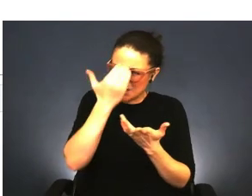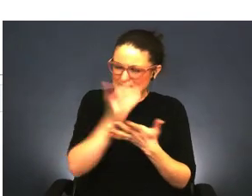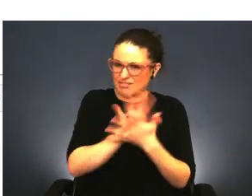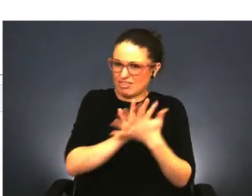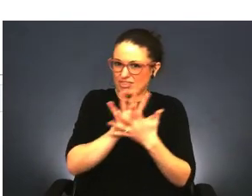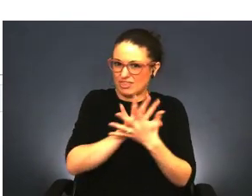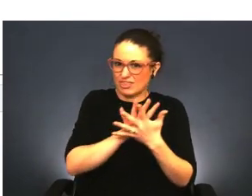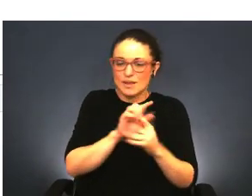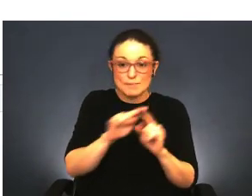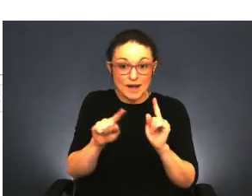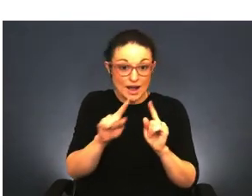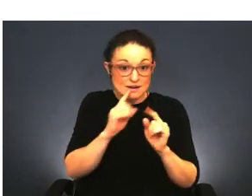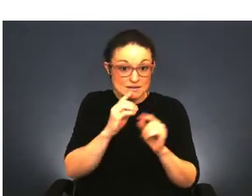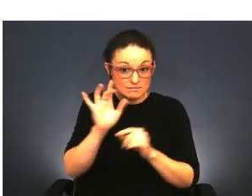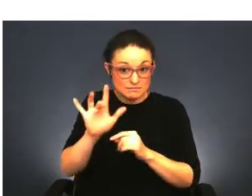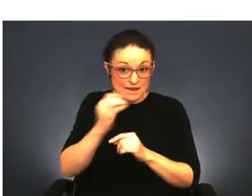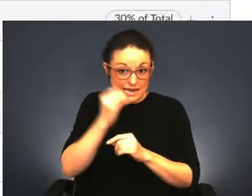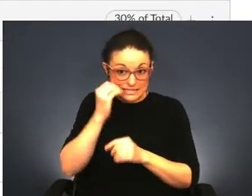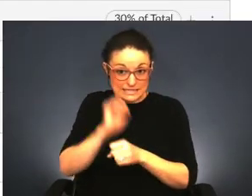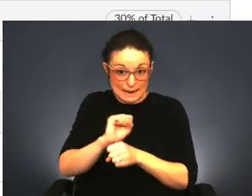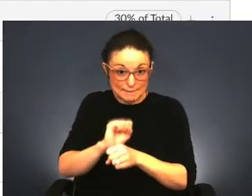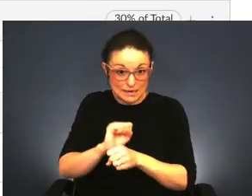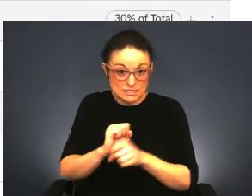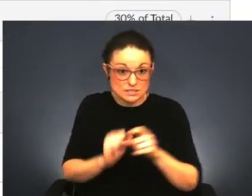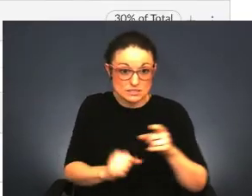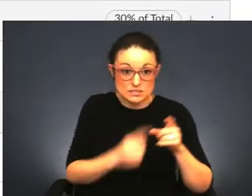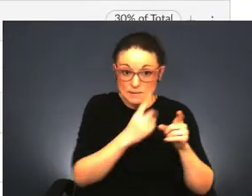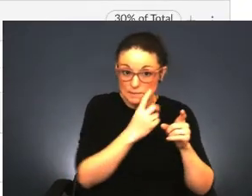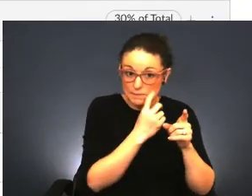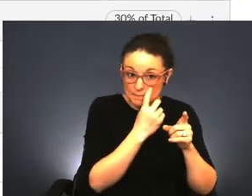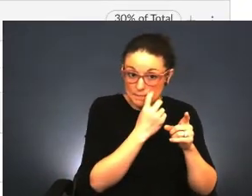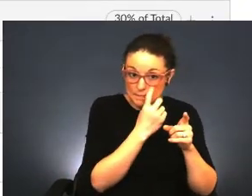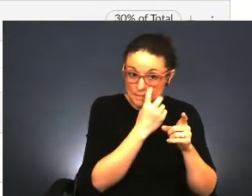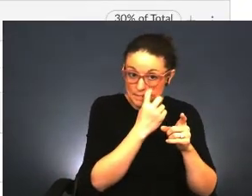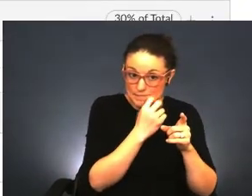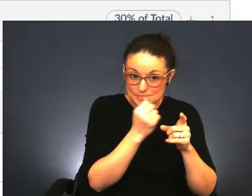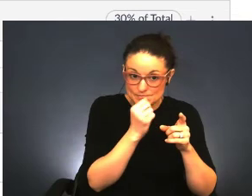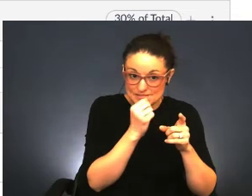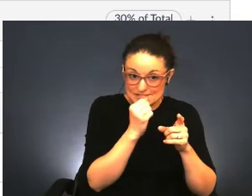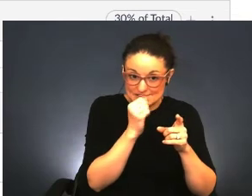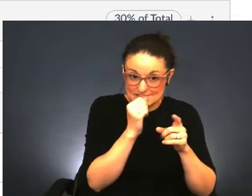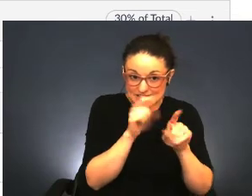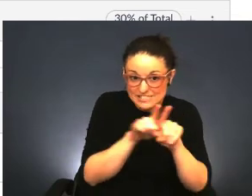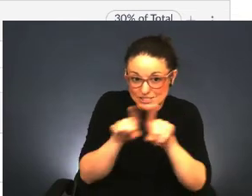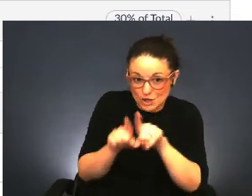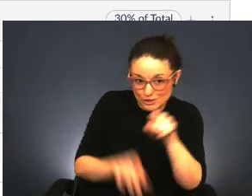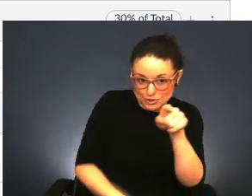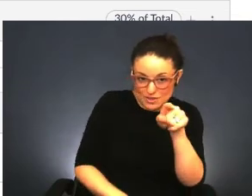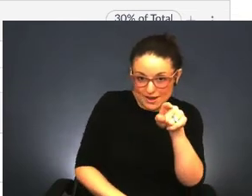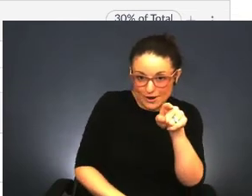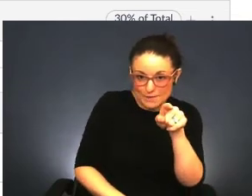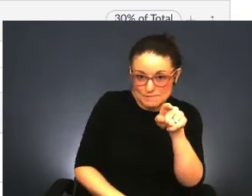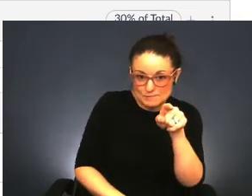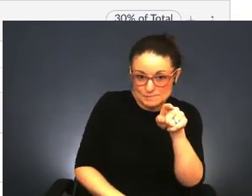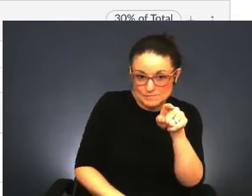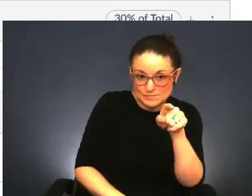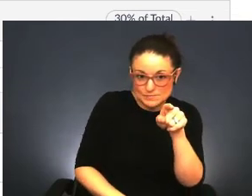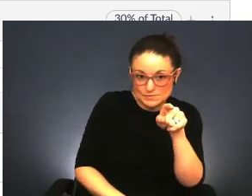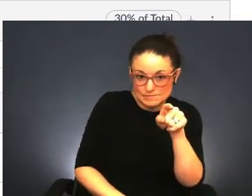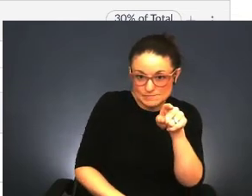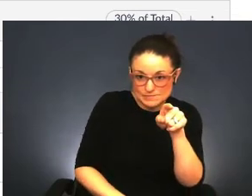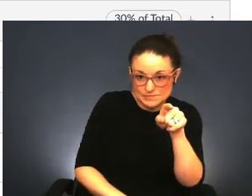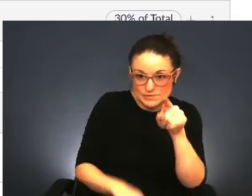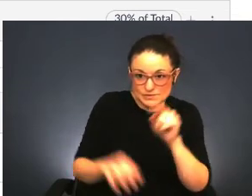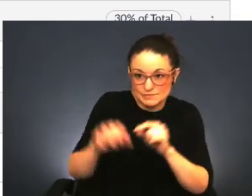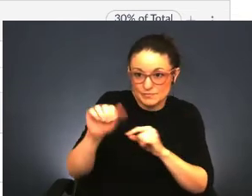into assignments, now that we've done that, it's also here on the assignments index page.